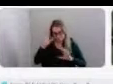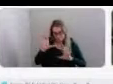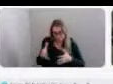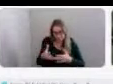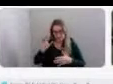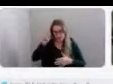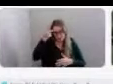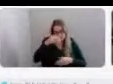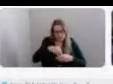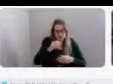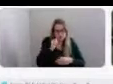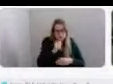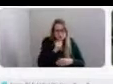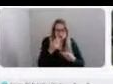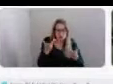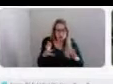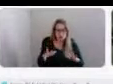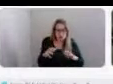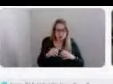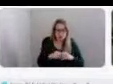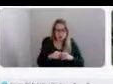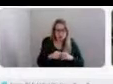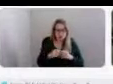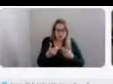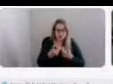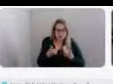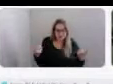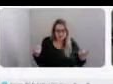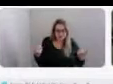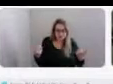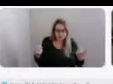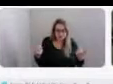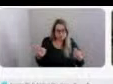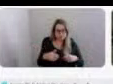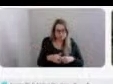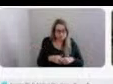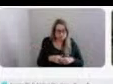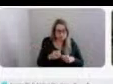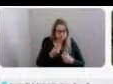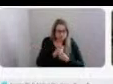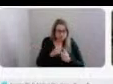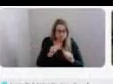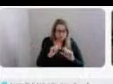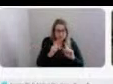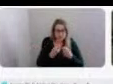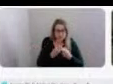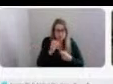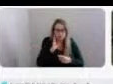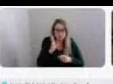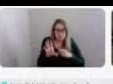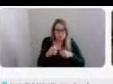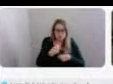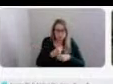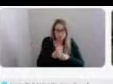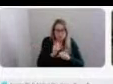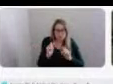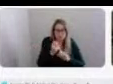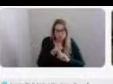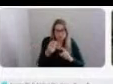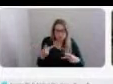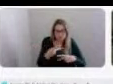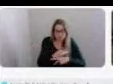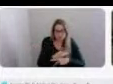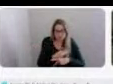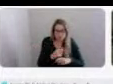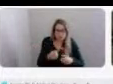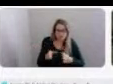arizona are already too partisan and these so-called safe districts will make that situation worse by